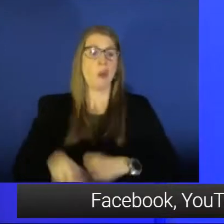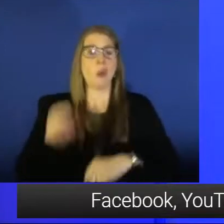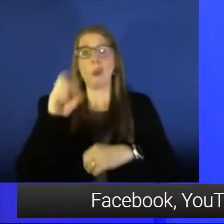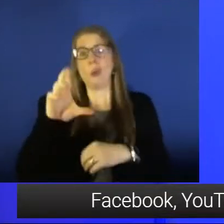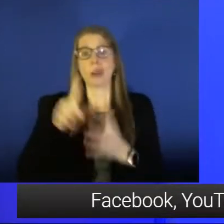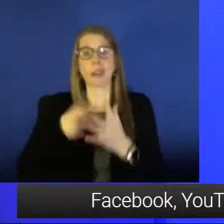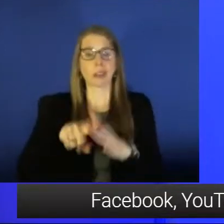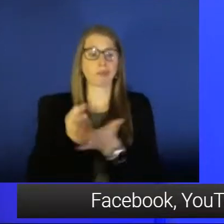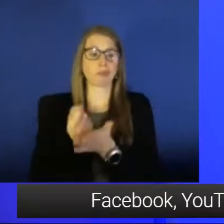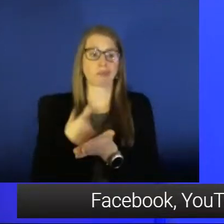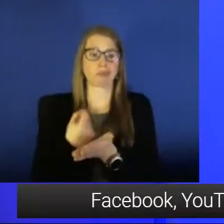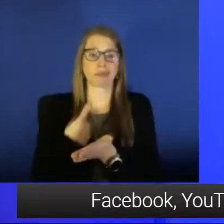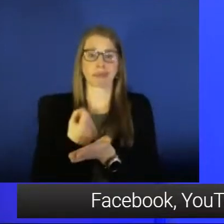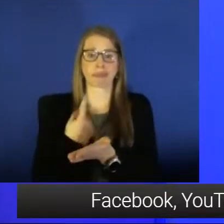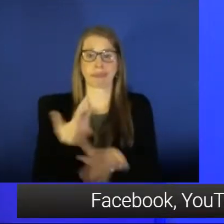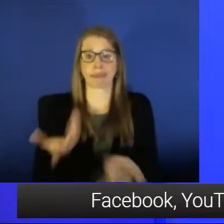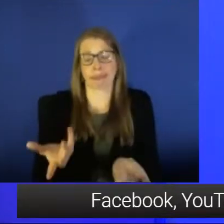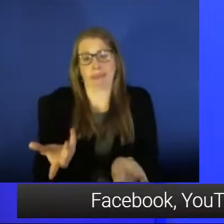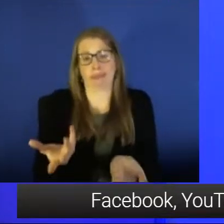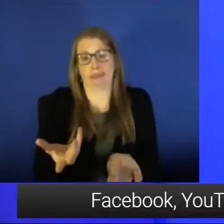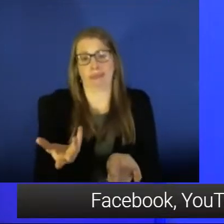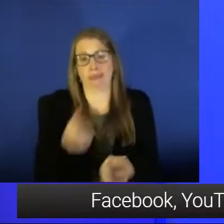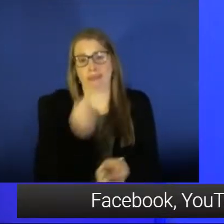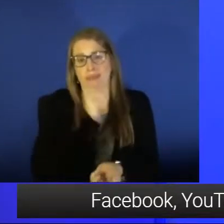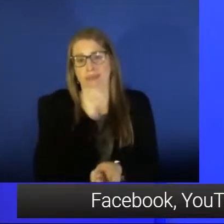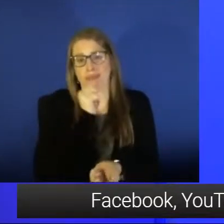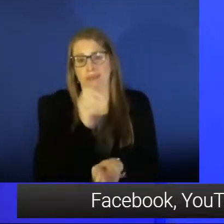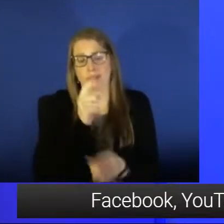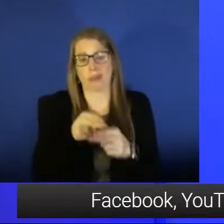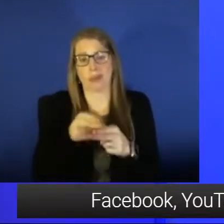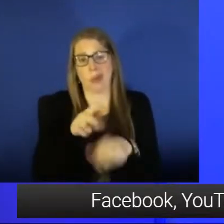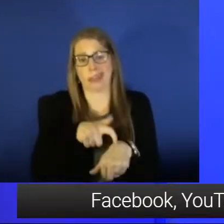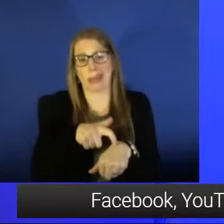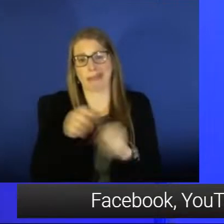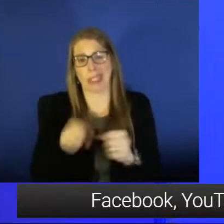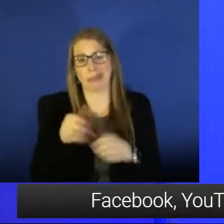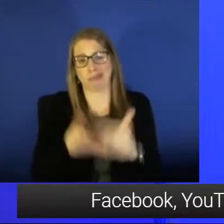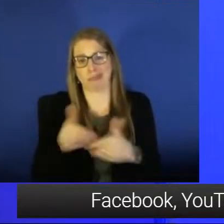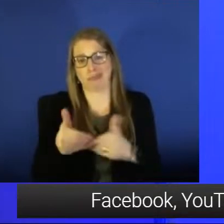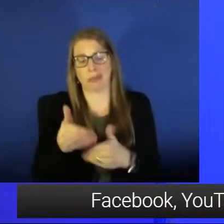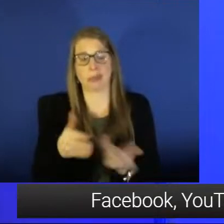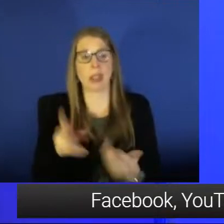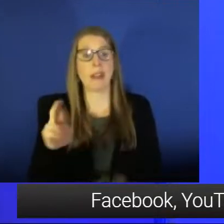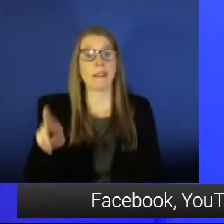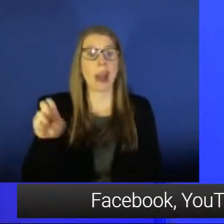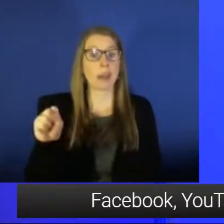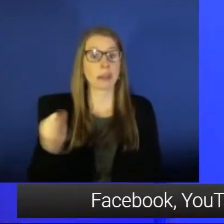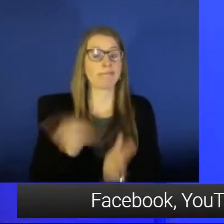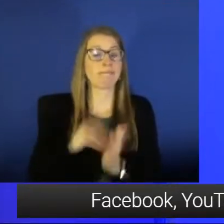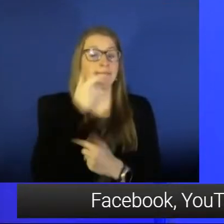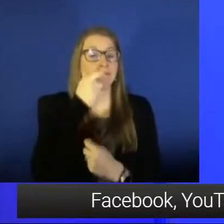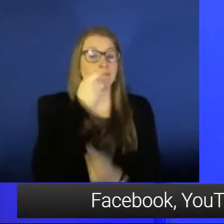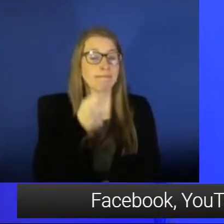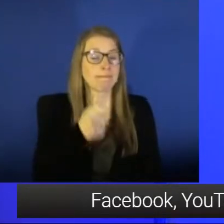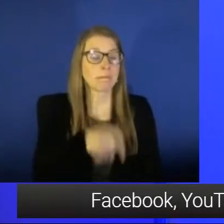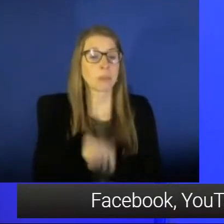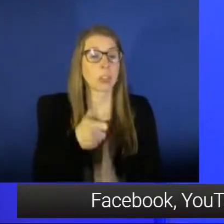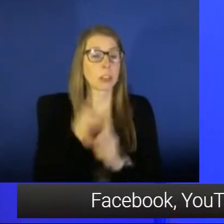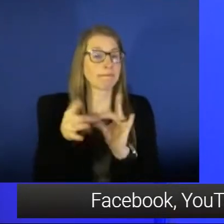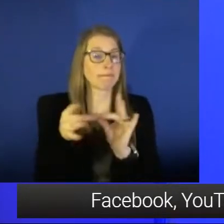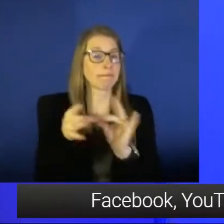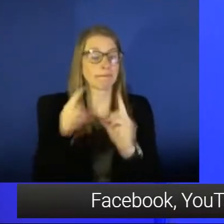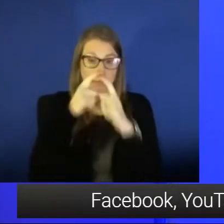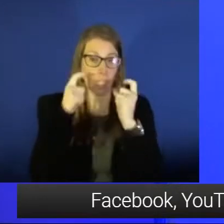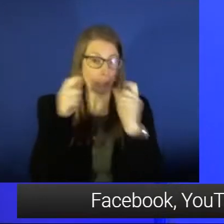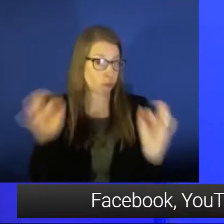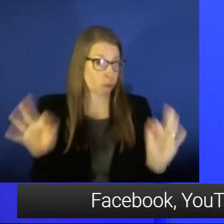medications and they can live with it for the short period of time. Viruses, again, interesting, as you point out, masks have come off.